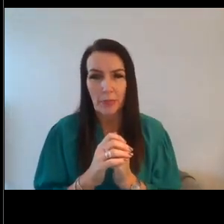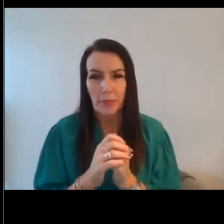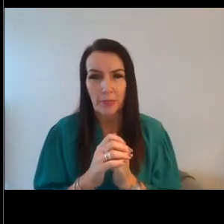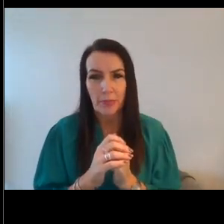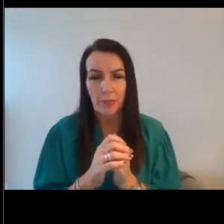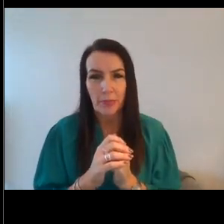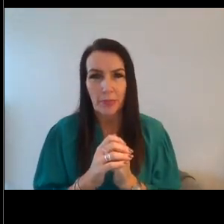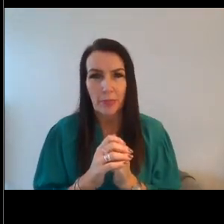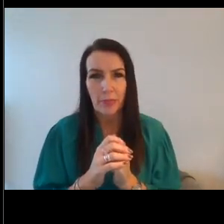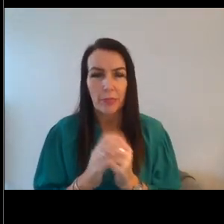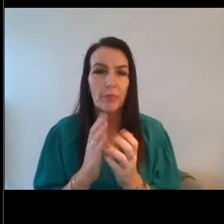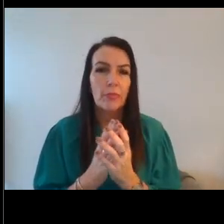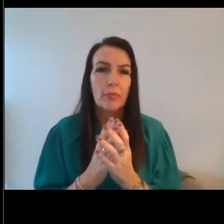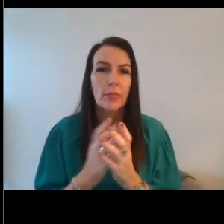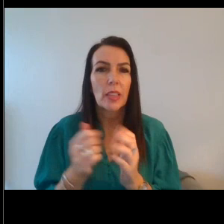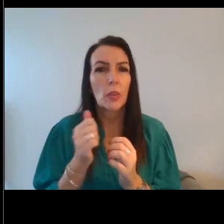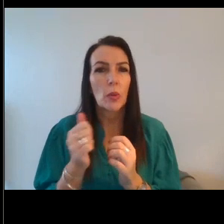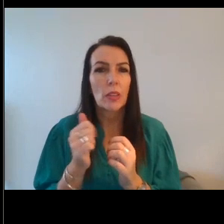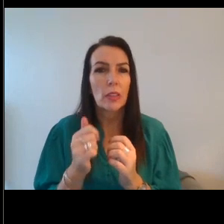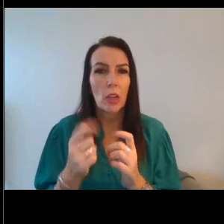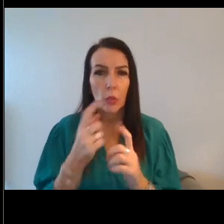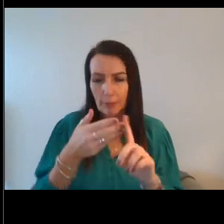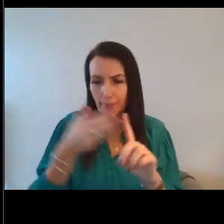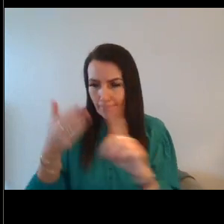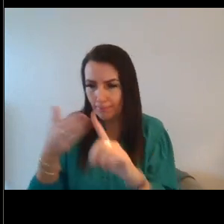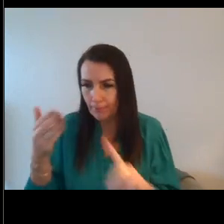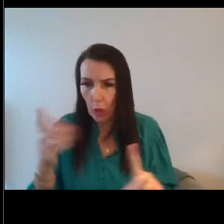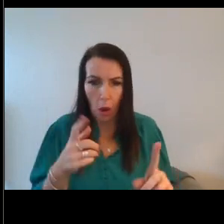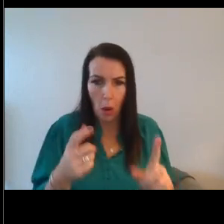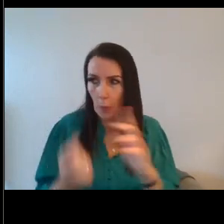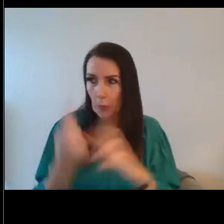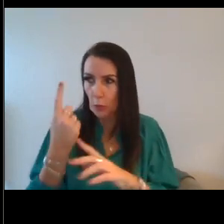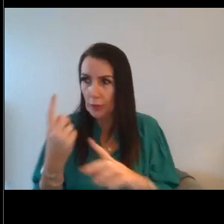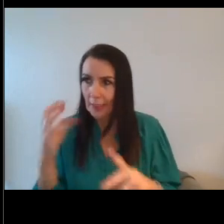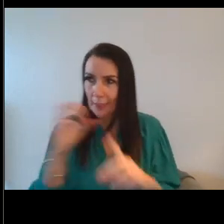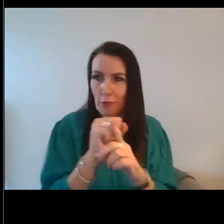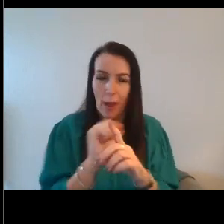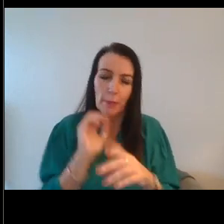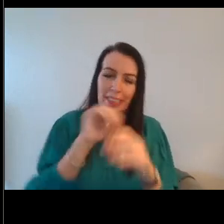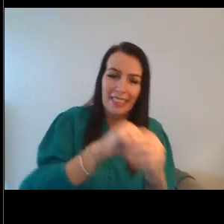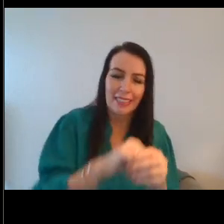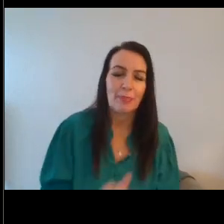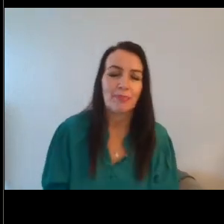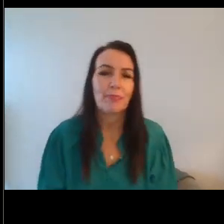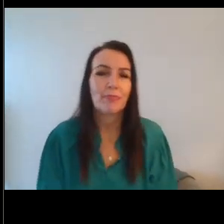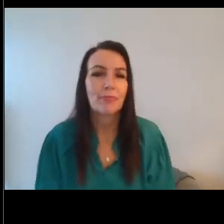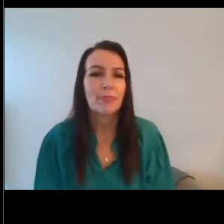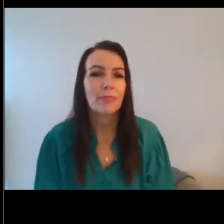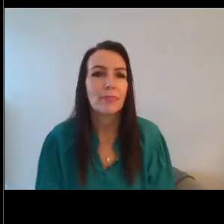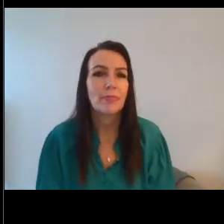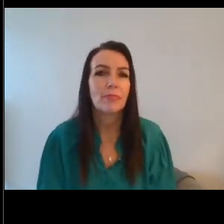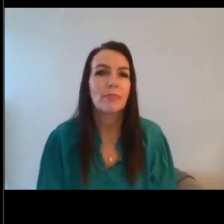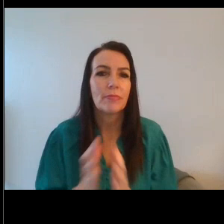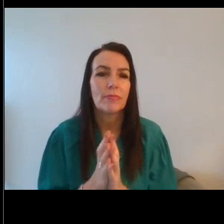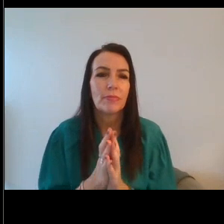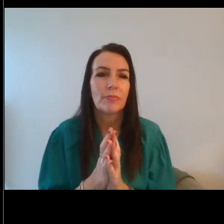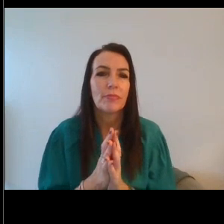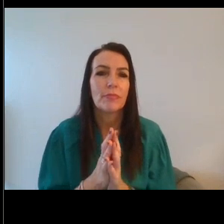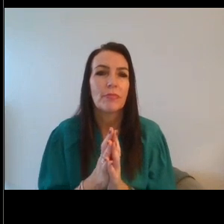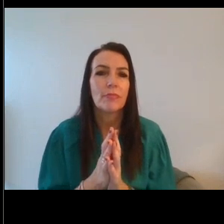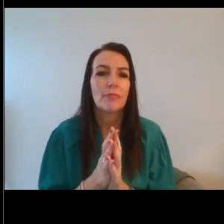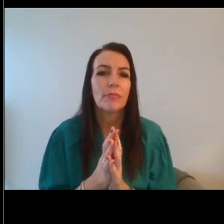And again, it's knowing that so that you can identify these sweet spots and get into properties. And finally, but certainly not least,